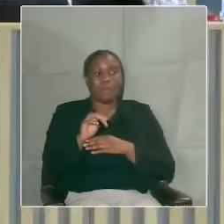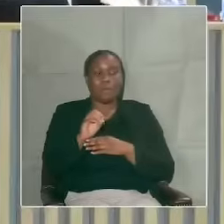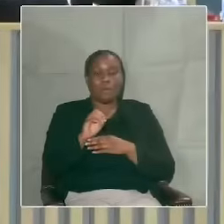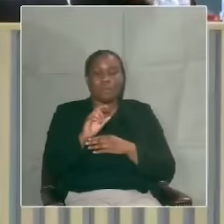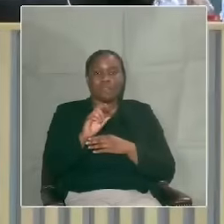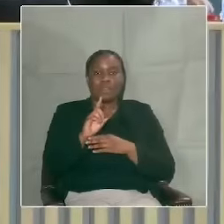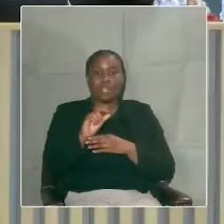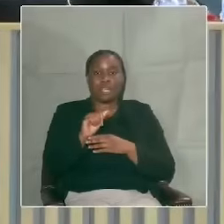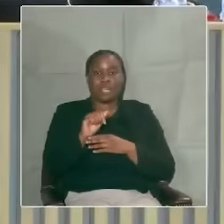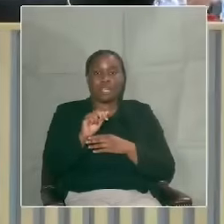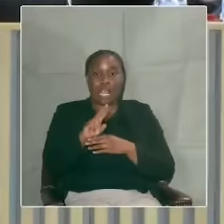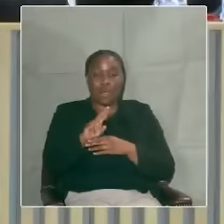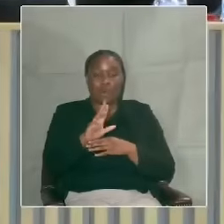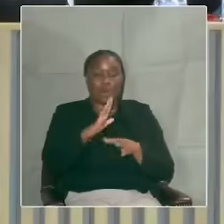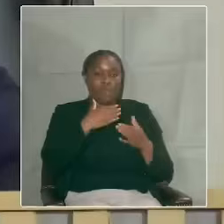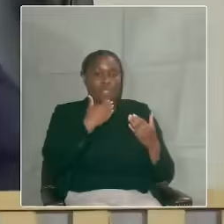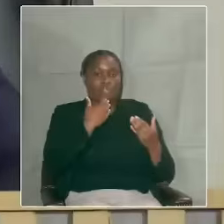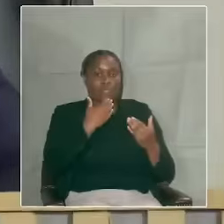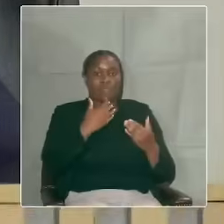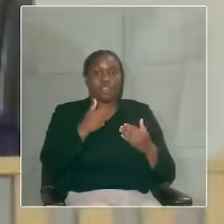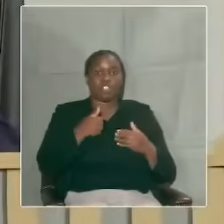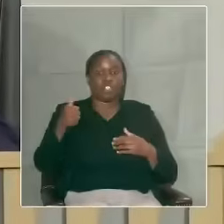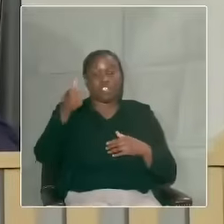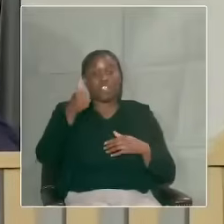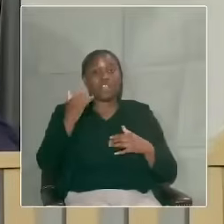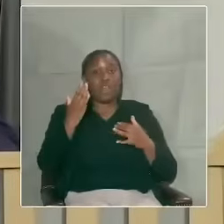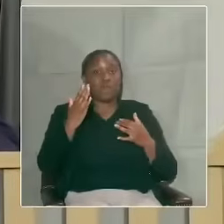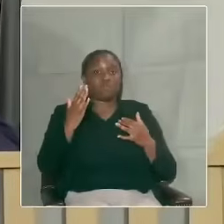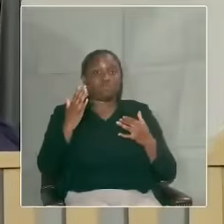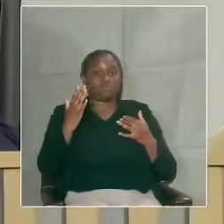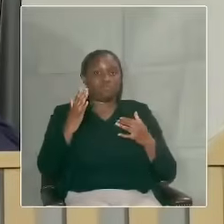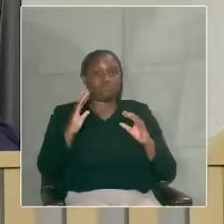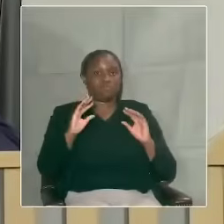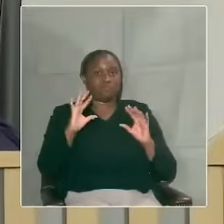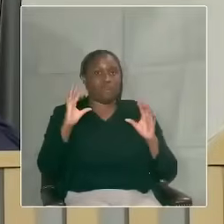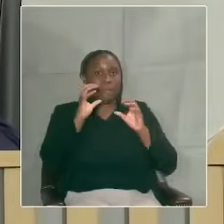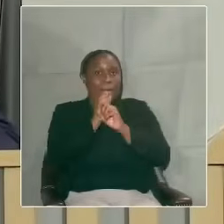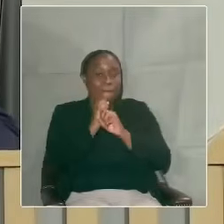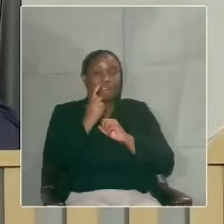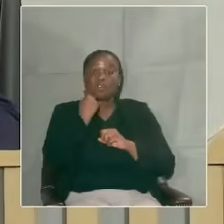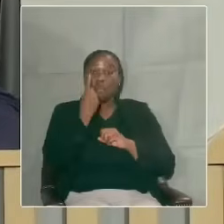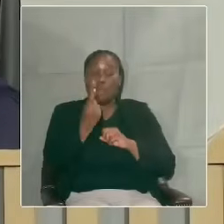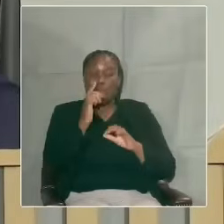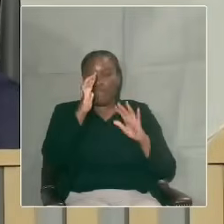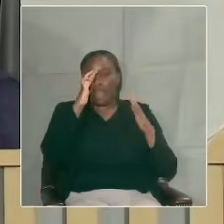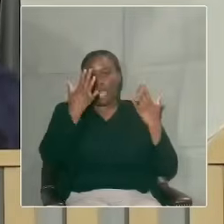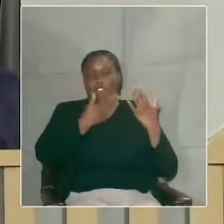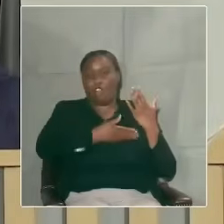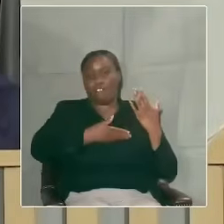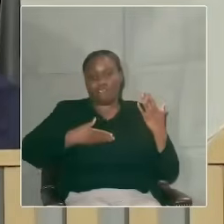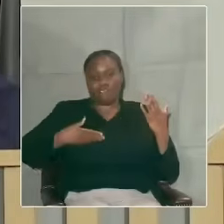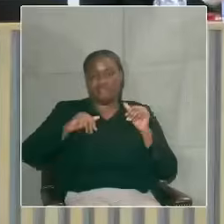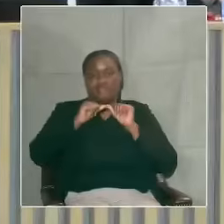you, General. Let's adjourn and resume at 9:30 tomorrow.